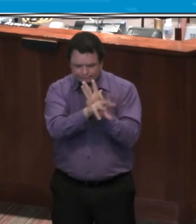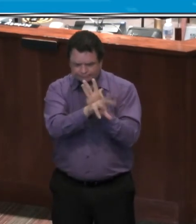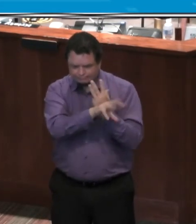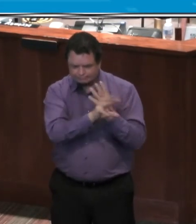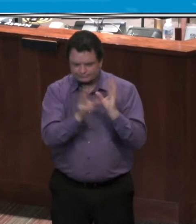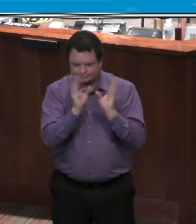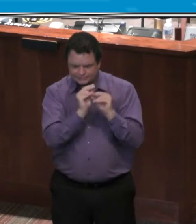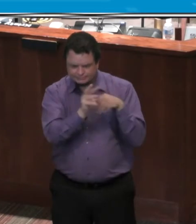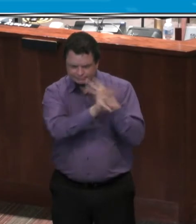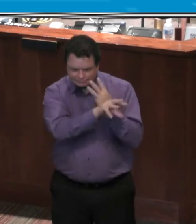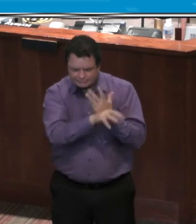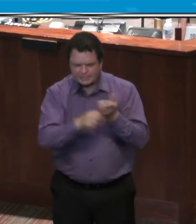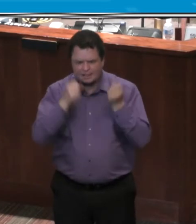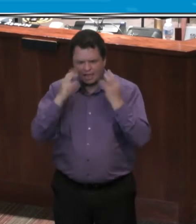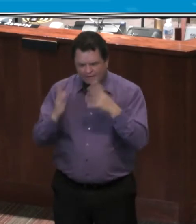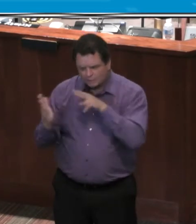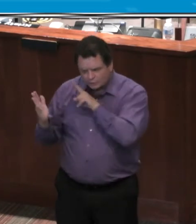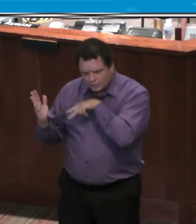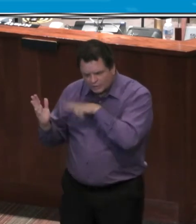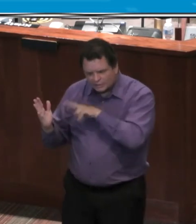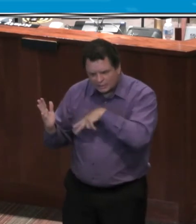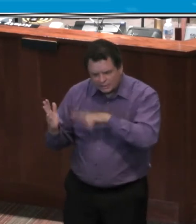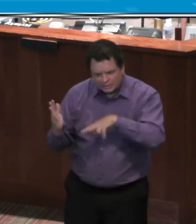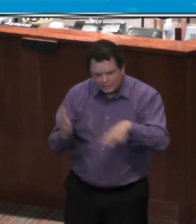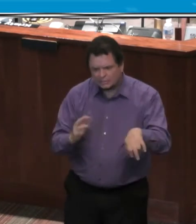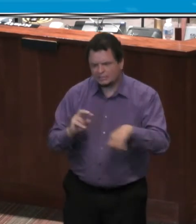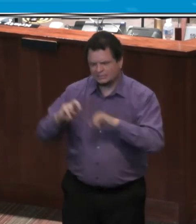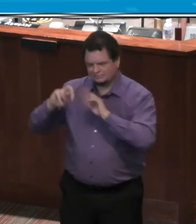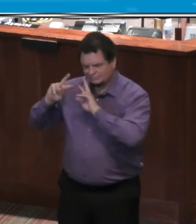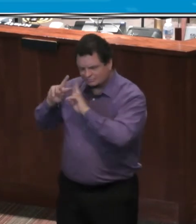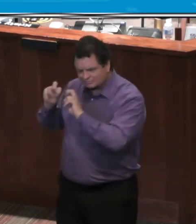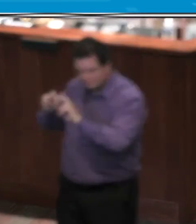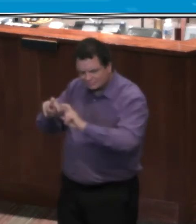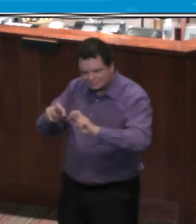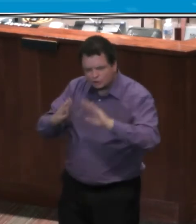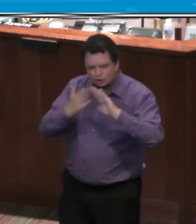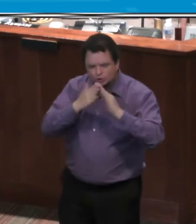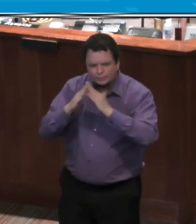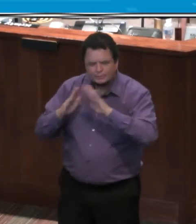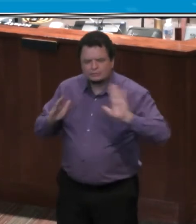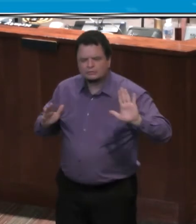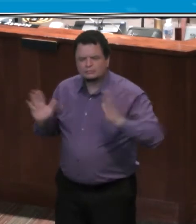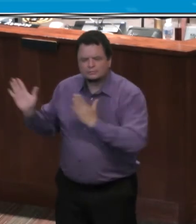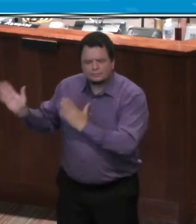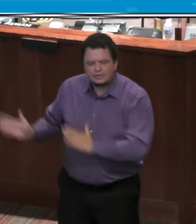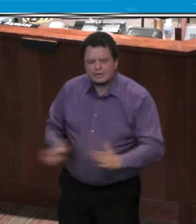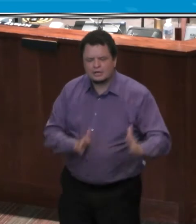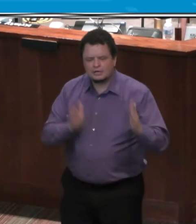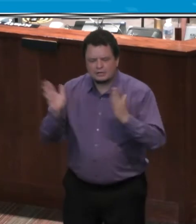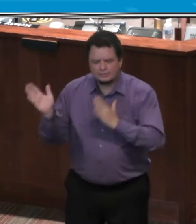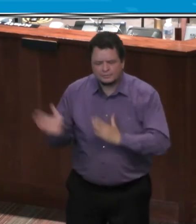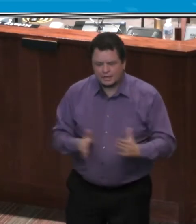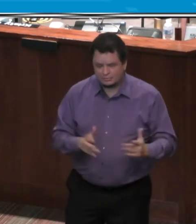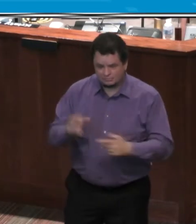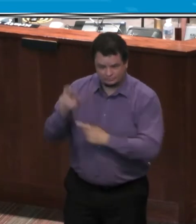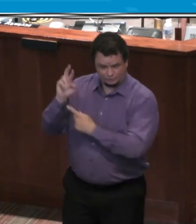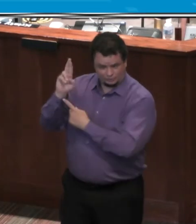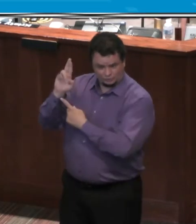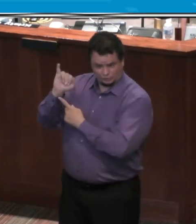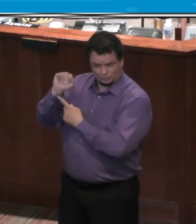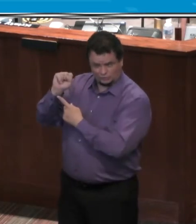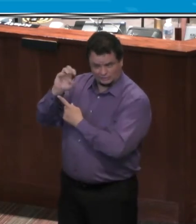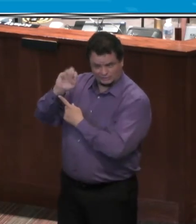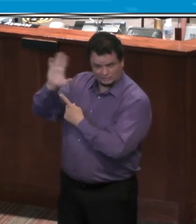plans and looking at community plans. And the RISE Coalition is just a wonderful example of what a community can